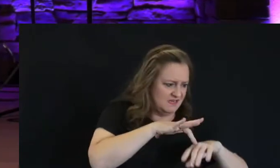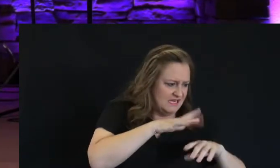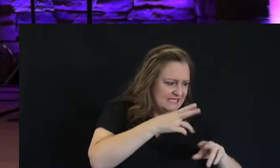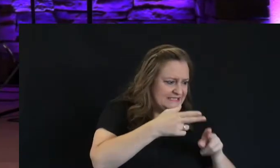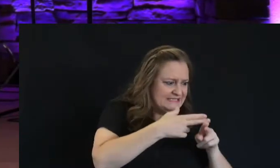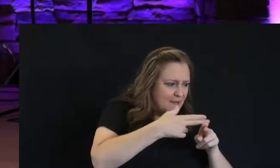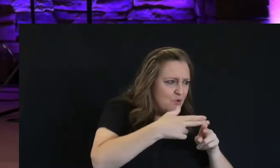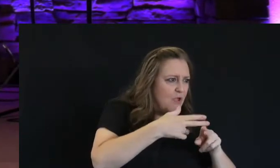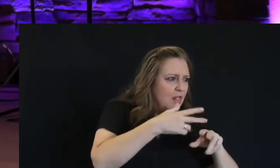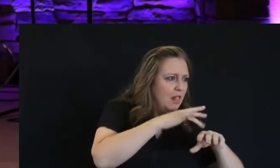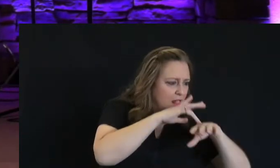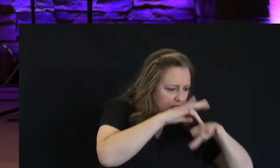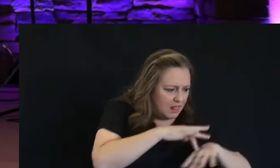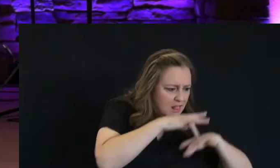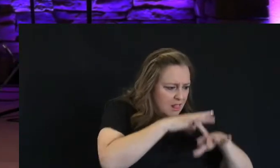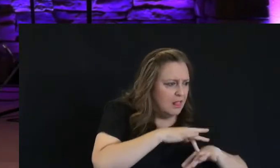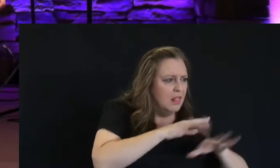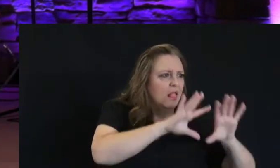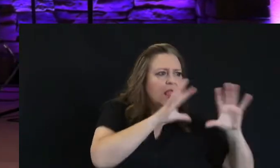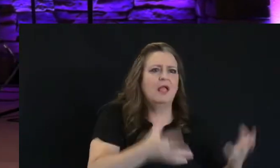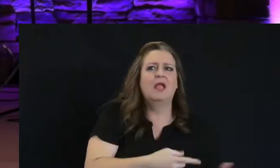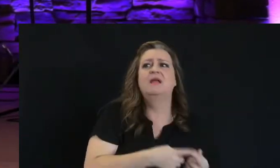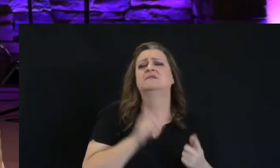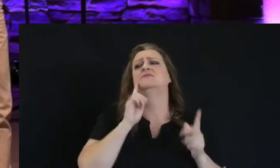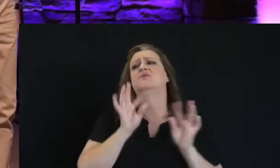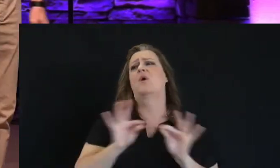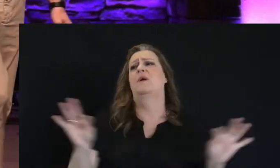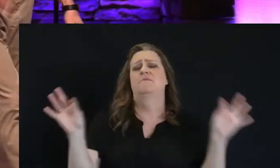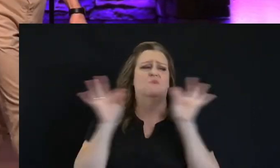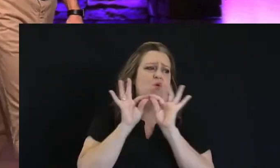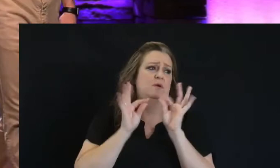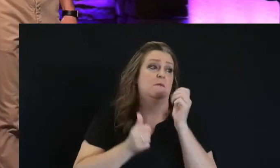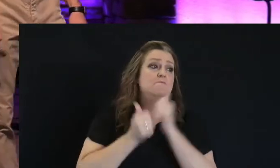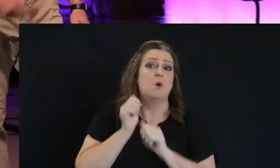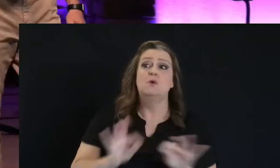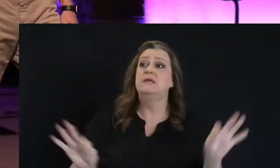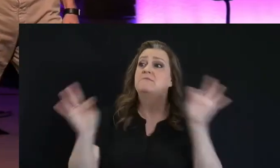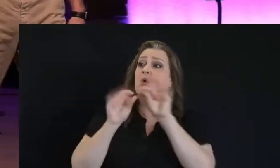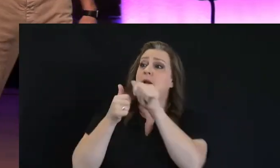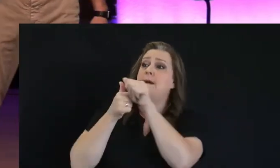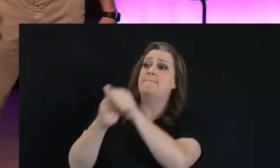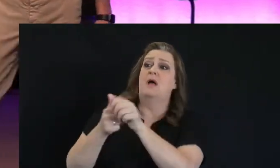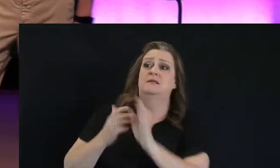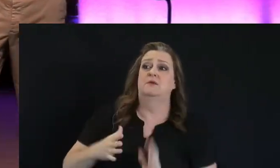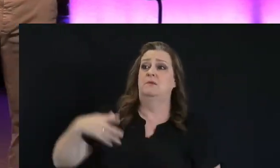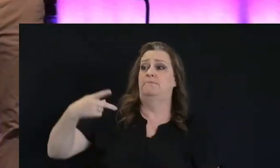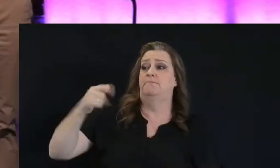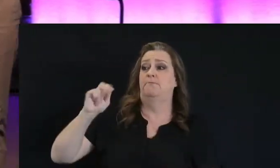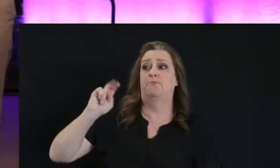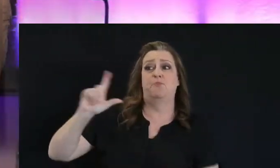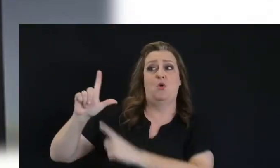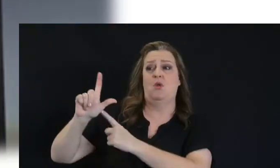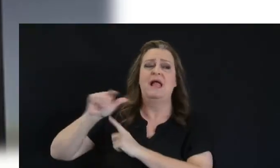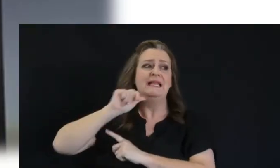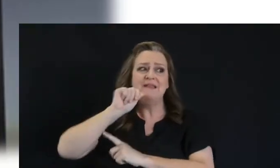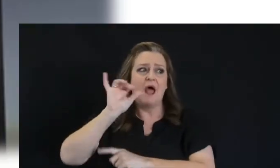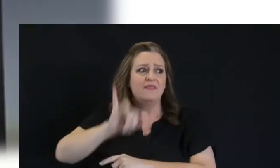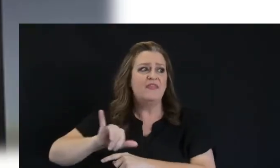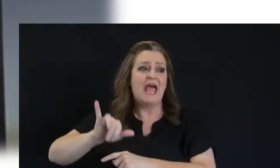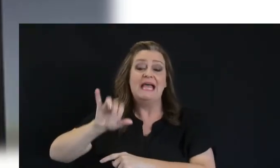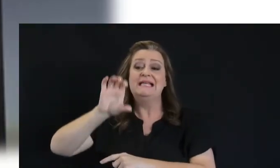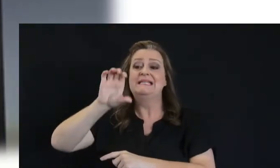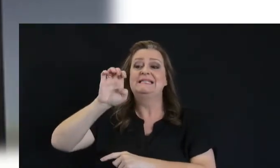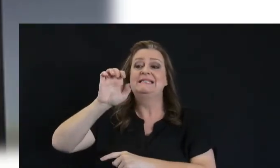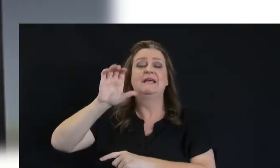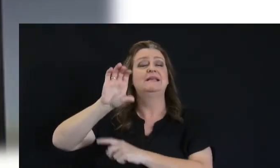just don't want that to happen. Listen, this is so important. What was most important to the Apostle Paul was not the Caesar who was reigning in Rome.